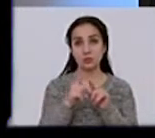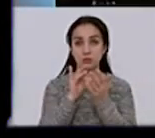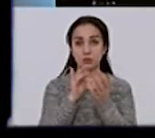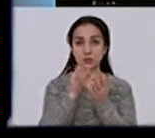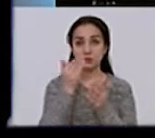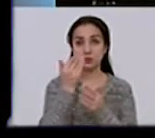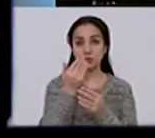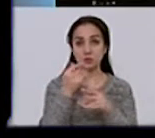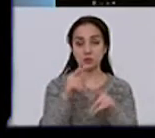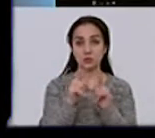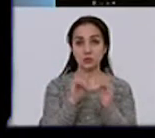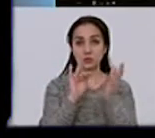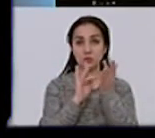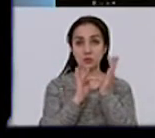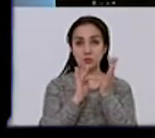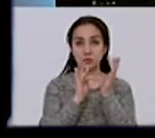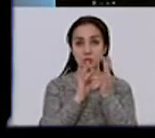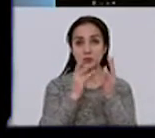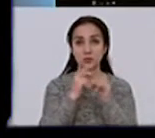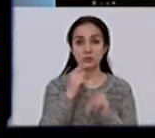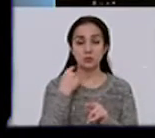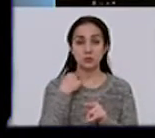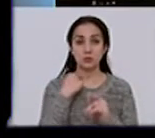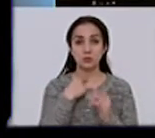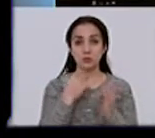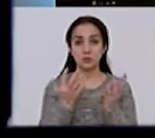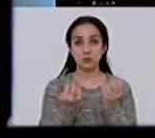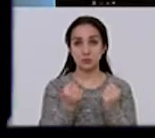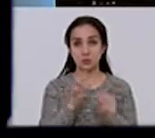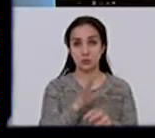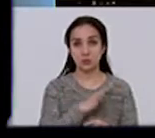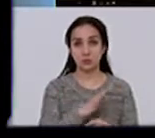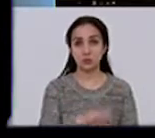hamda o'rta nuqtasidagi qiymatni oldik.